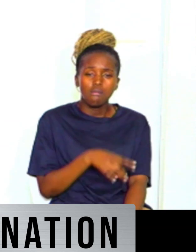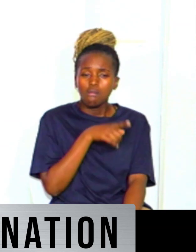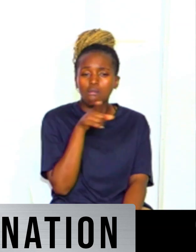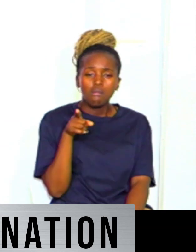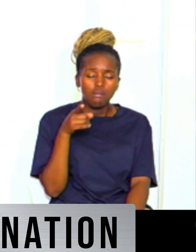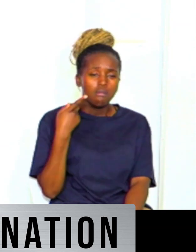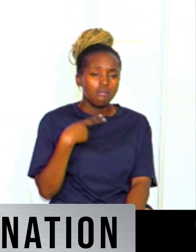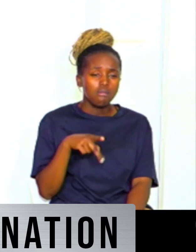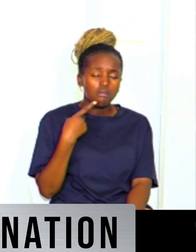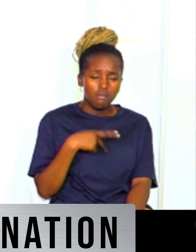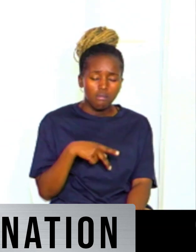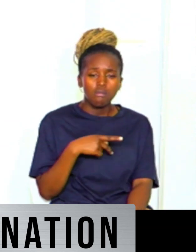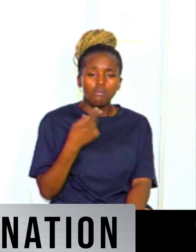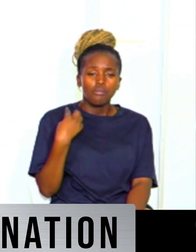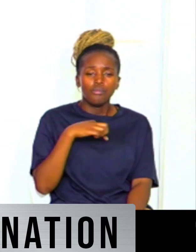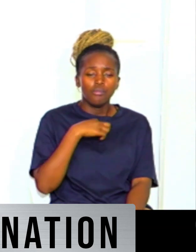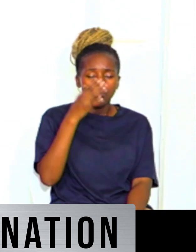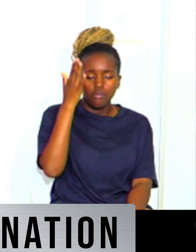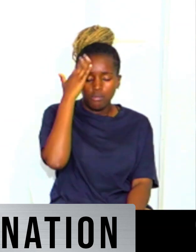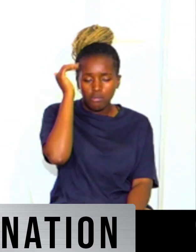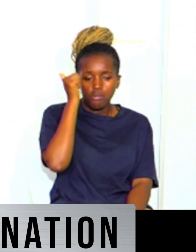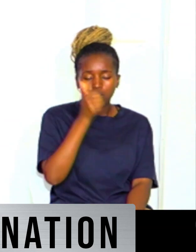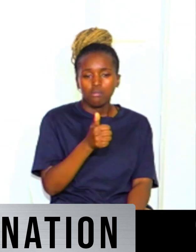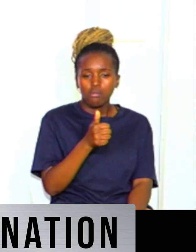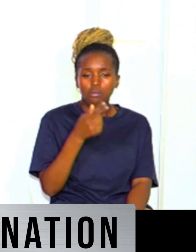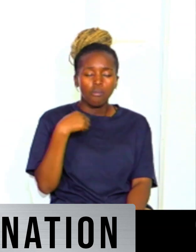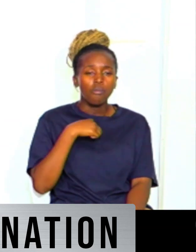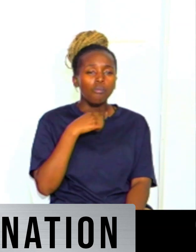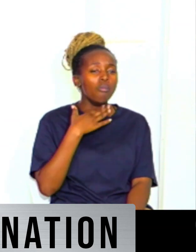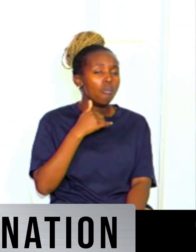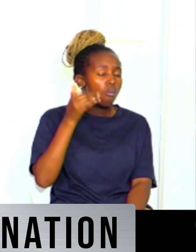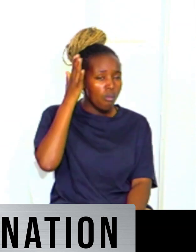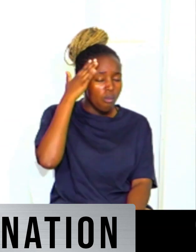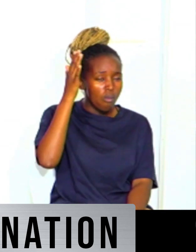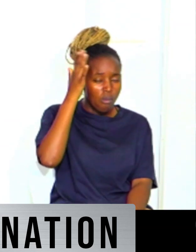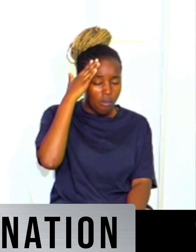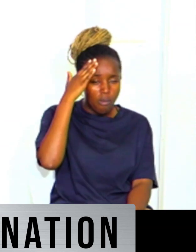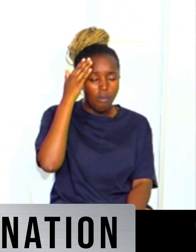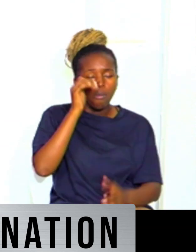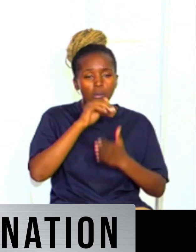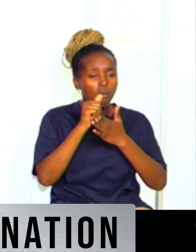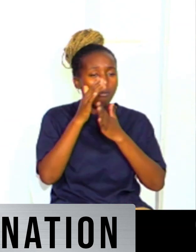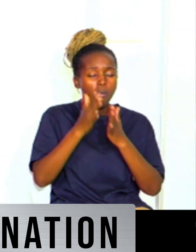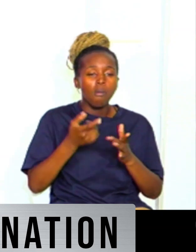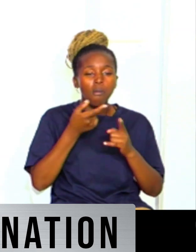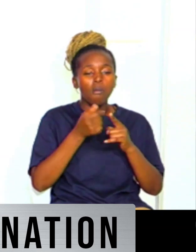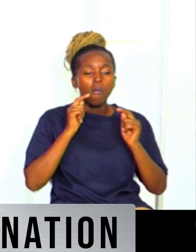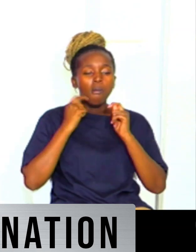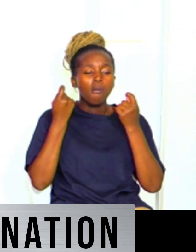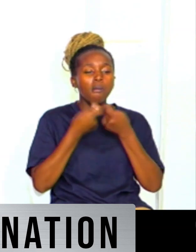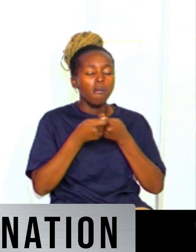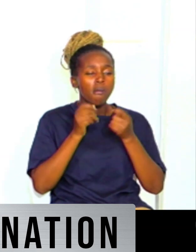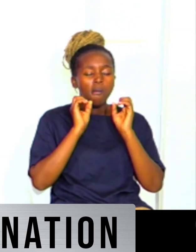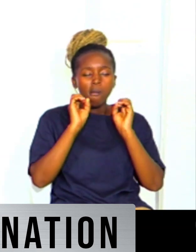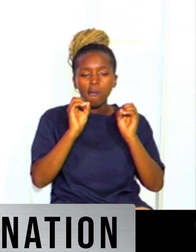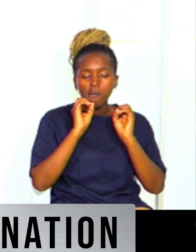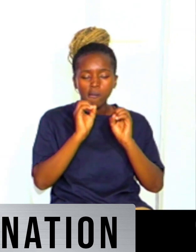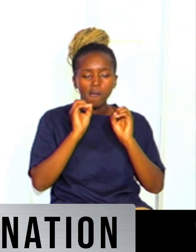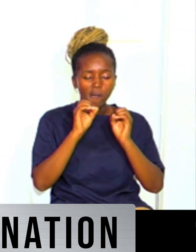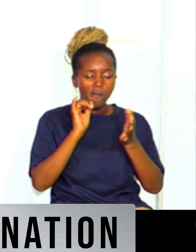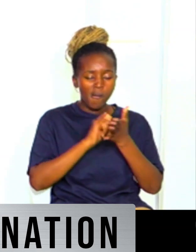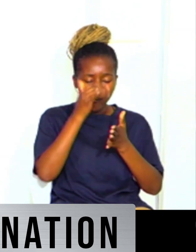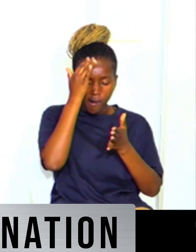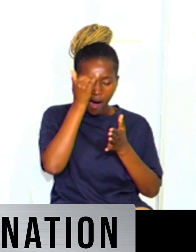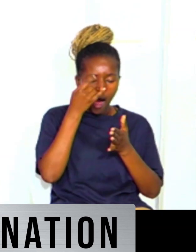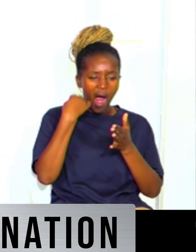at their death. That is not correct. Yeah, true. We should not know our leaders at their demise. Yeah. We should know them now. And maybe that's why we